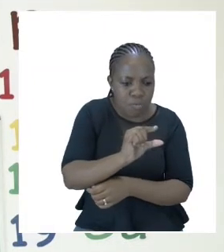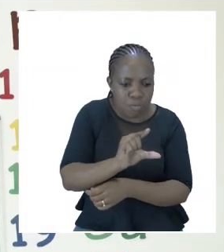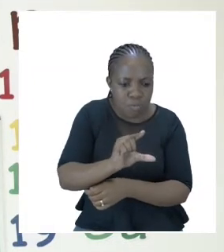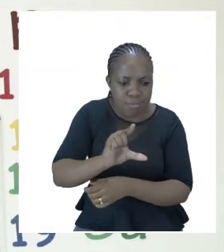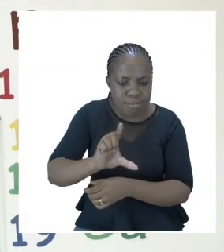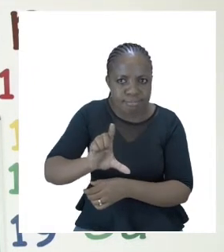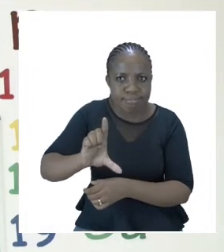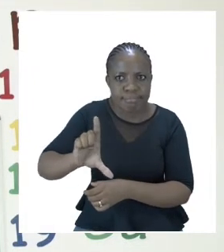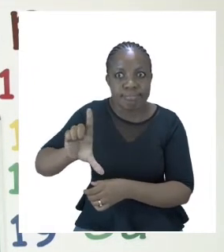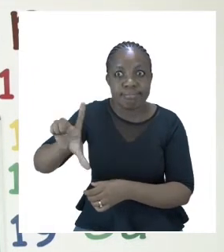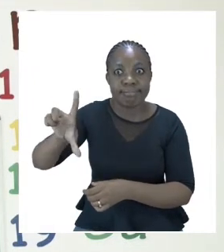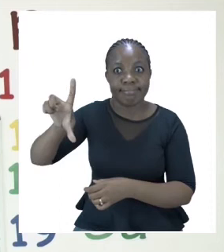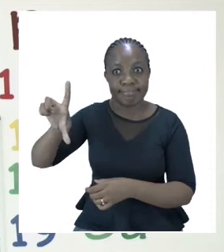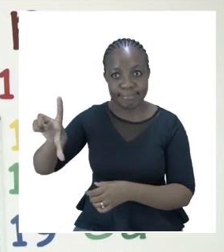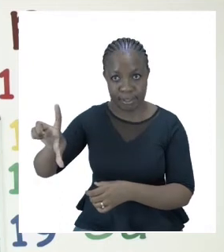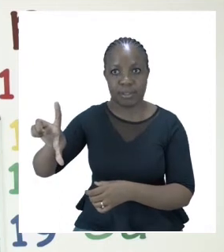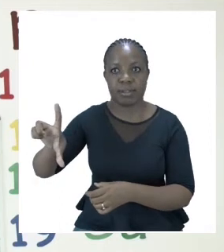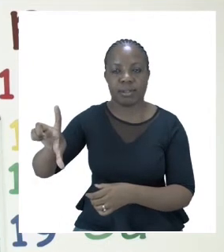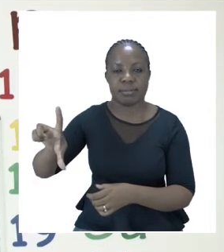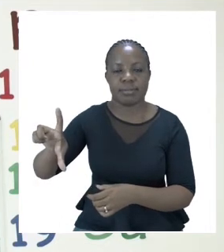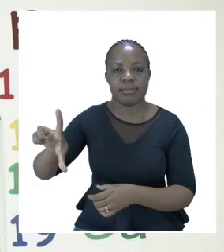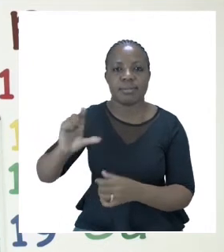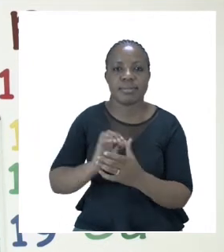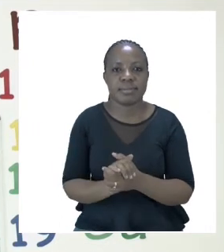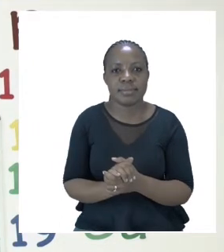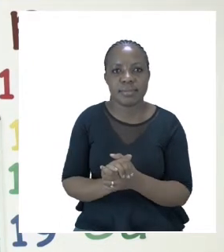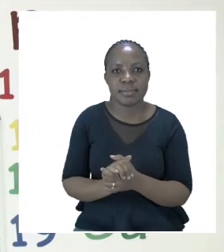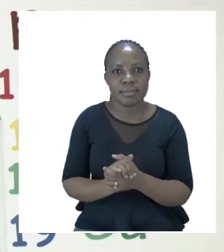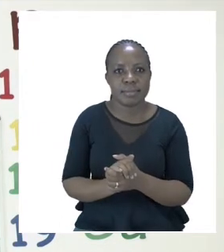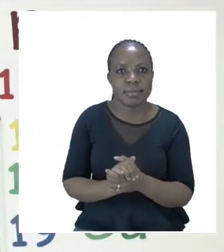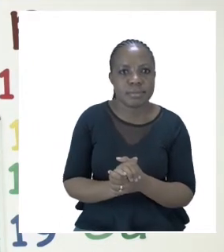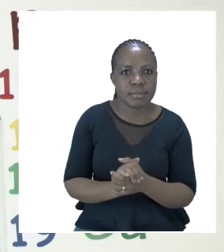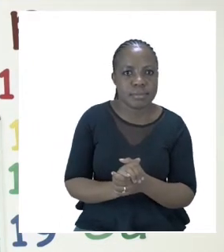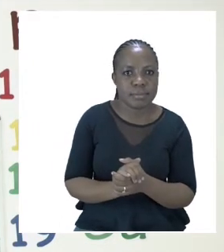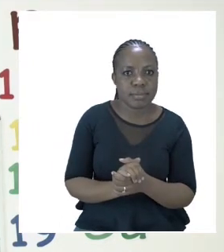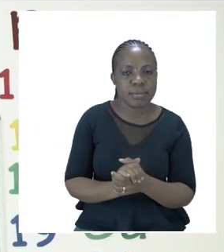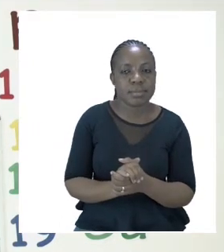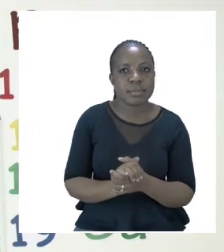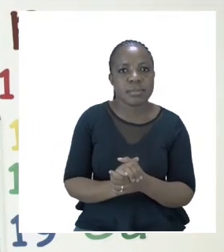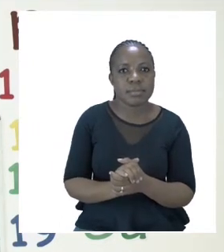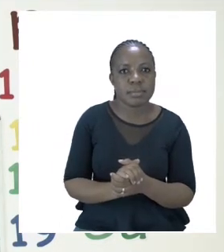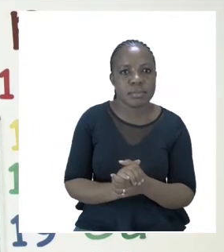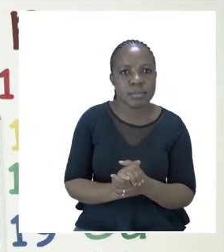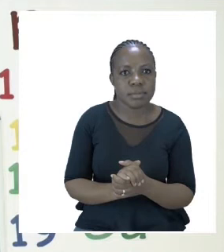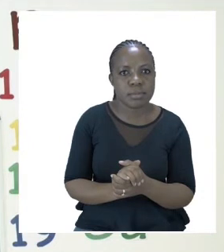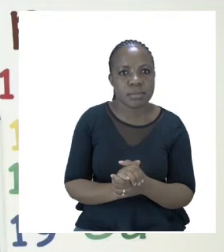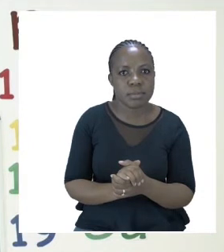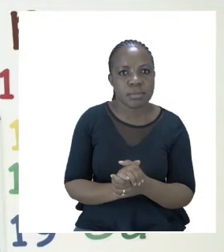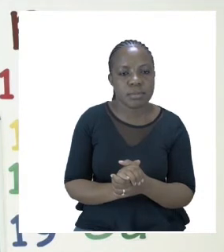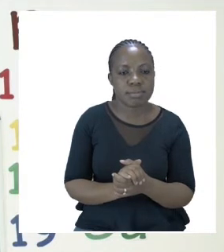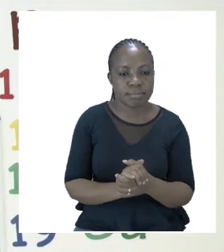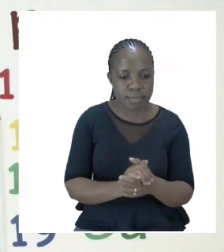small to big. The same can be said when we are talking about big